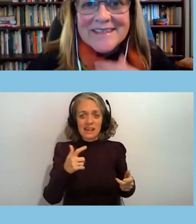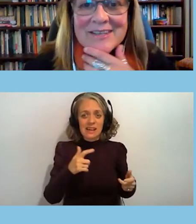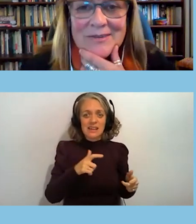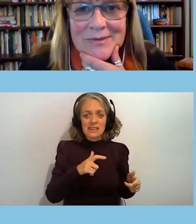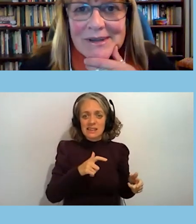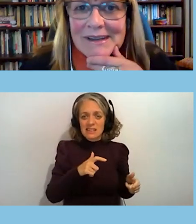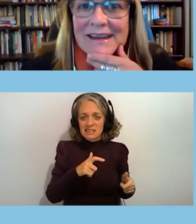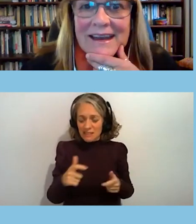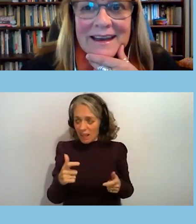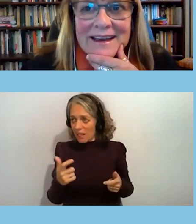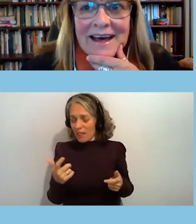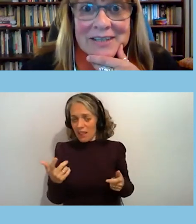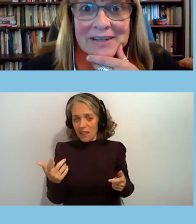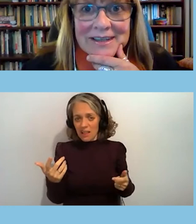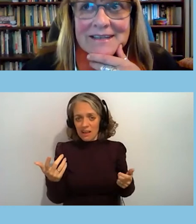to